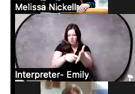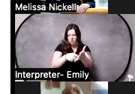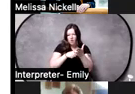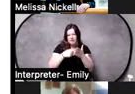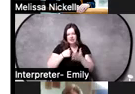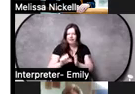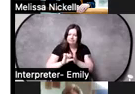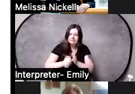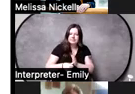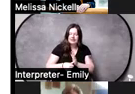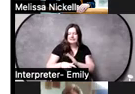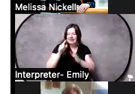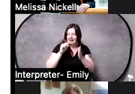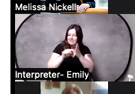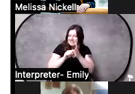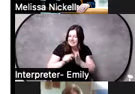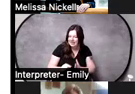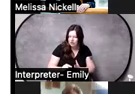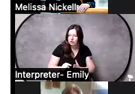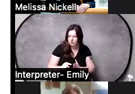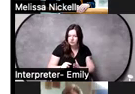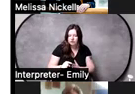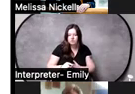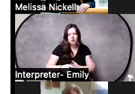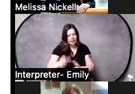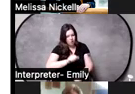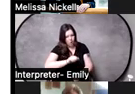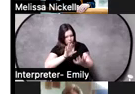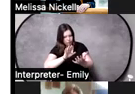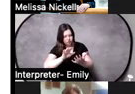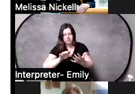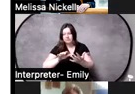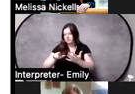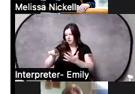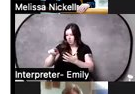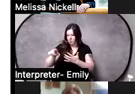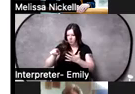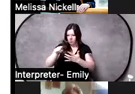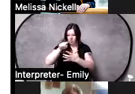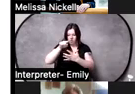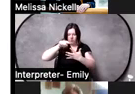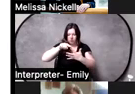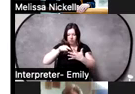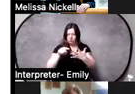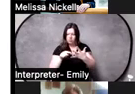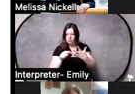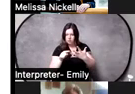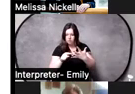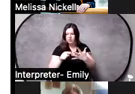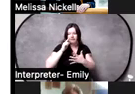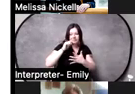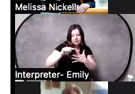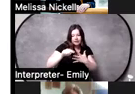investigators and approach because I think these are the really 2 areas that really drive the review. These are what most reviewers really consider to be the